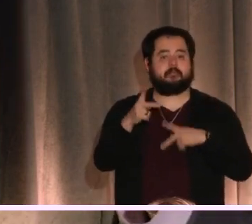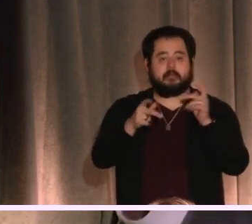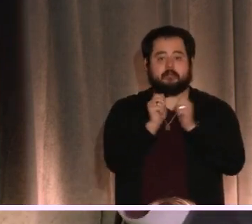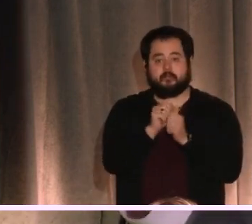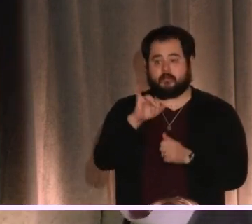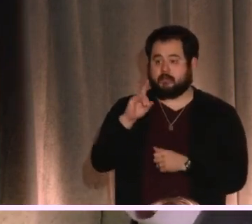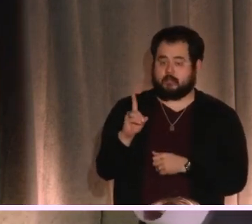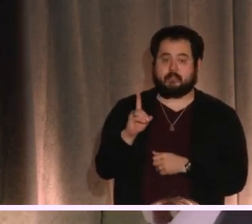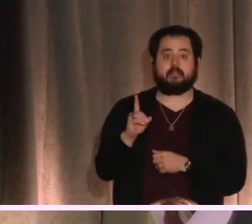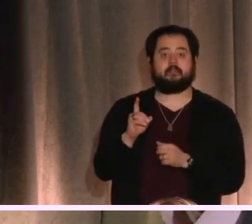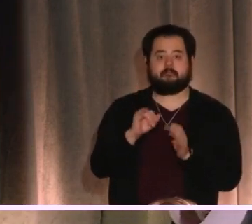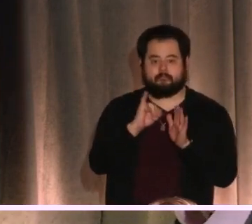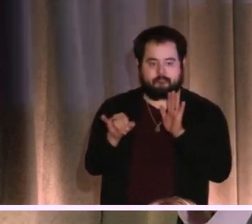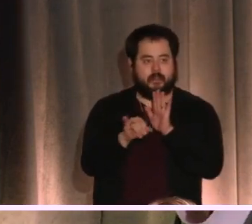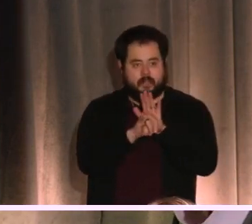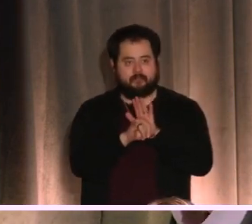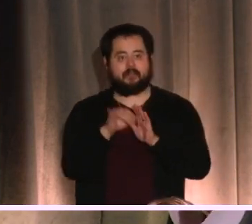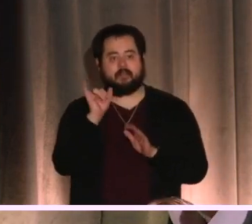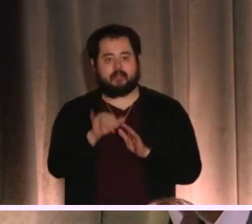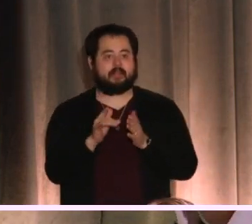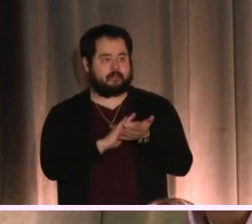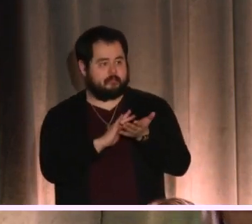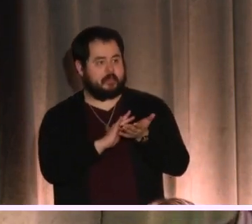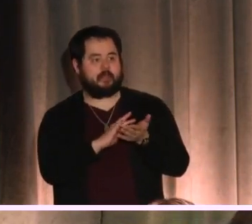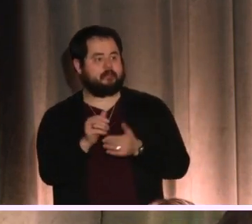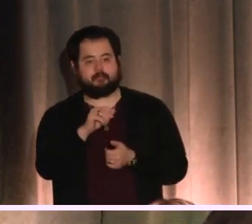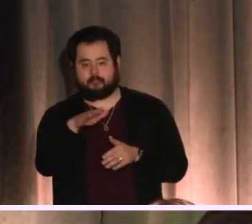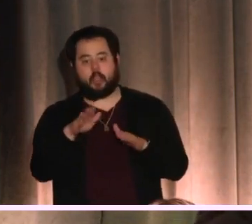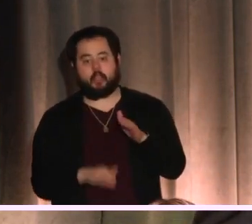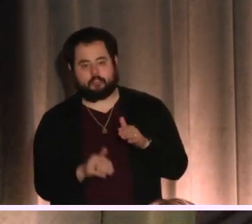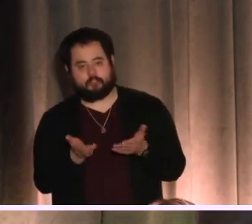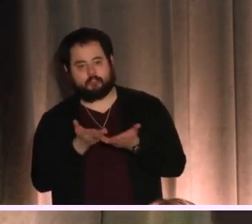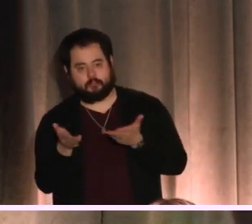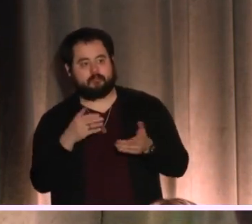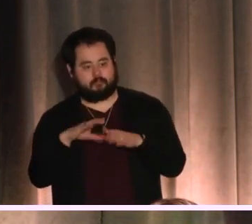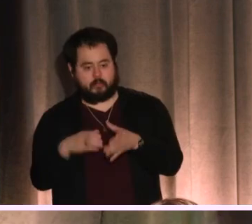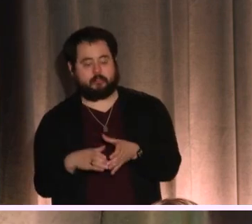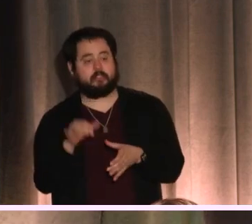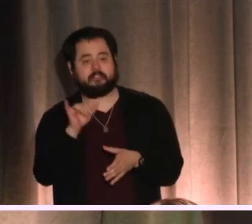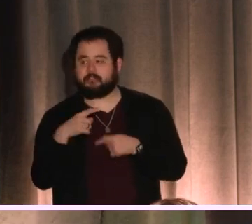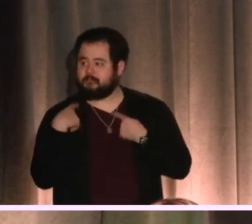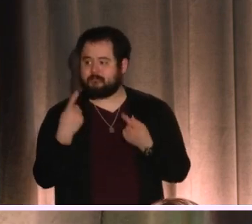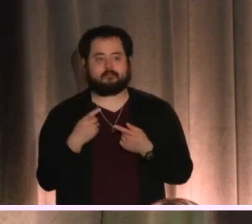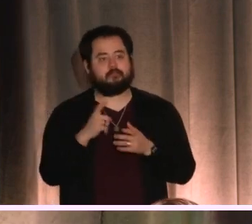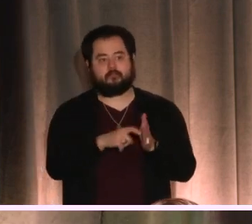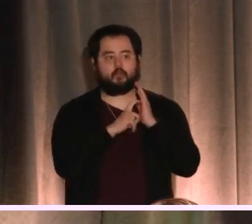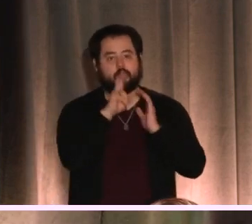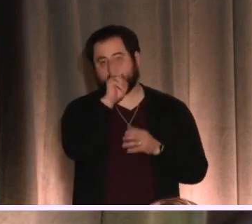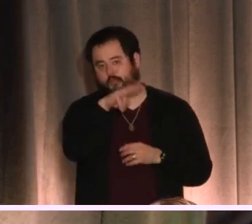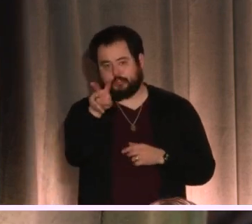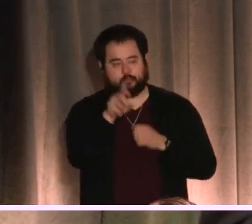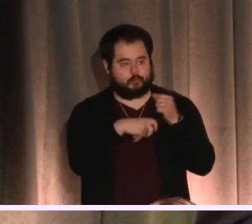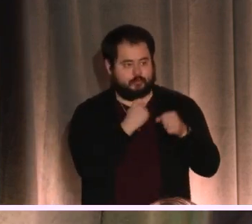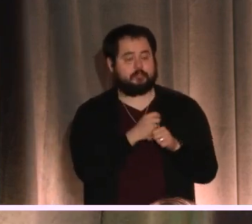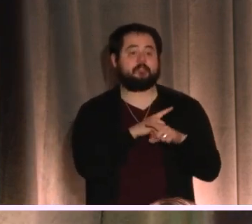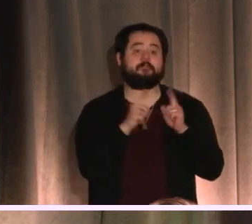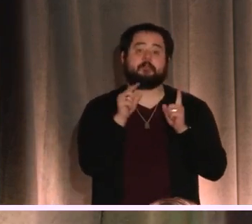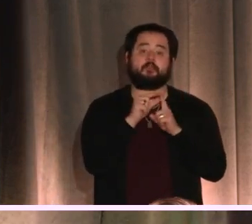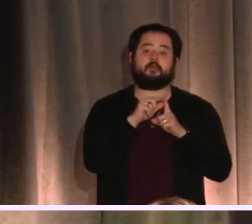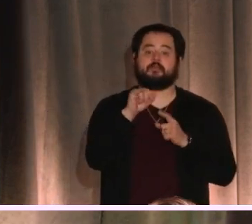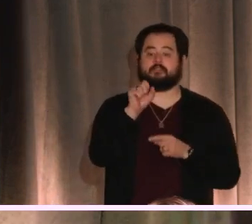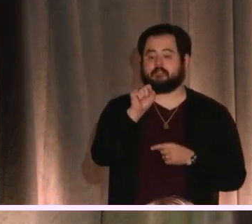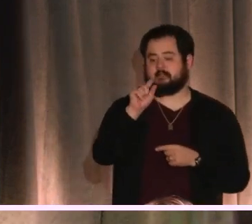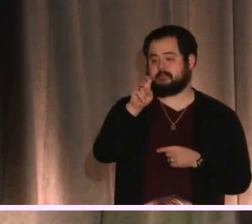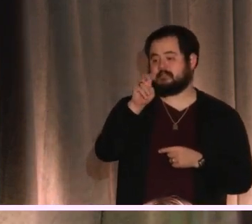disabilities designated as a medically underserved population has taken us 22 years. But in the words of Steve Jobs, you